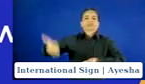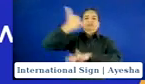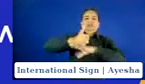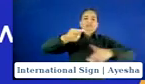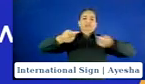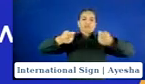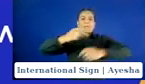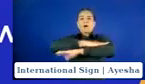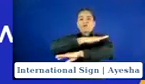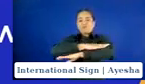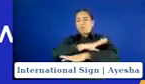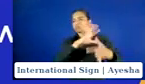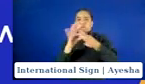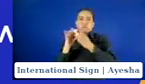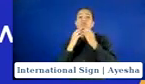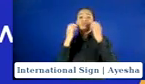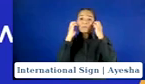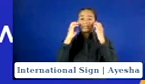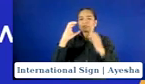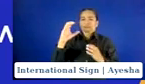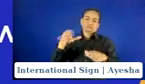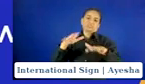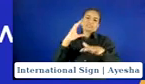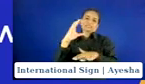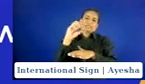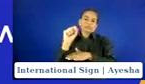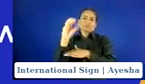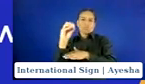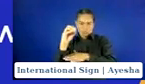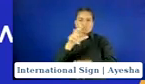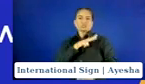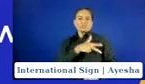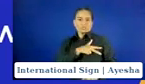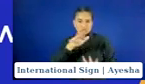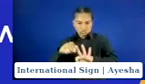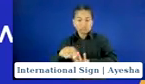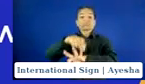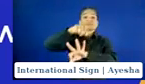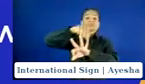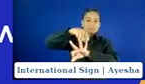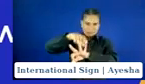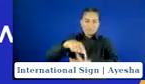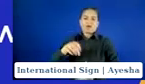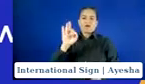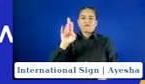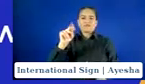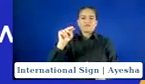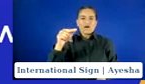Civil Society for Social Protection. We also have Ms. Phuong, who is Deputy